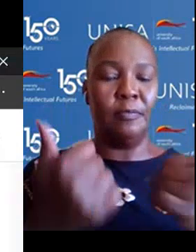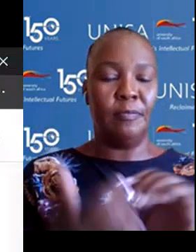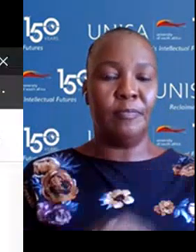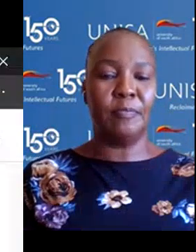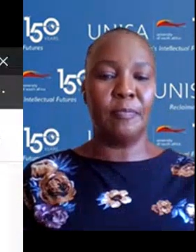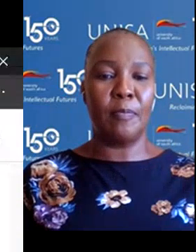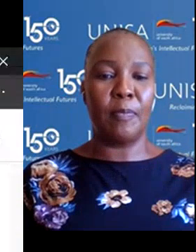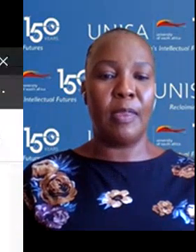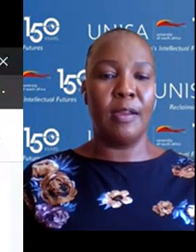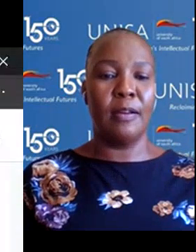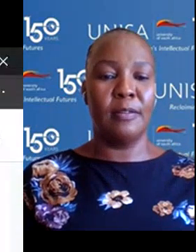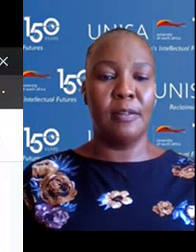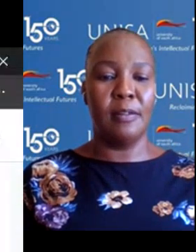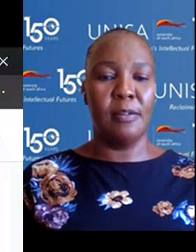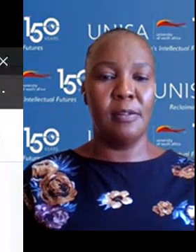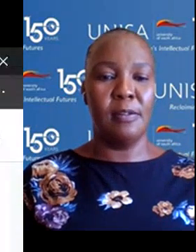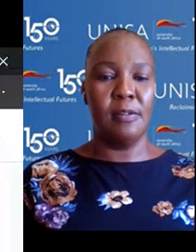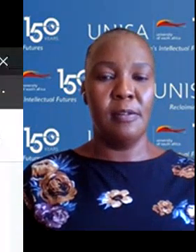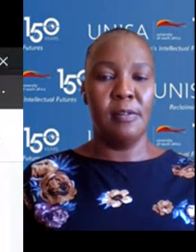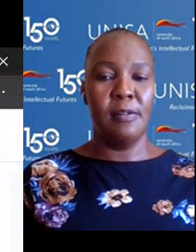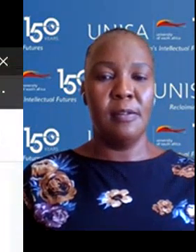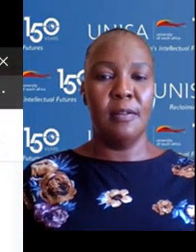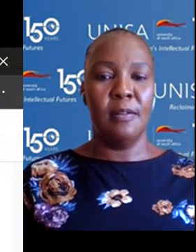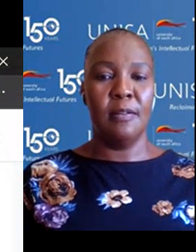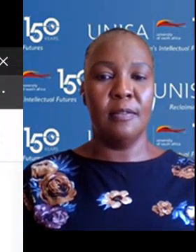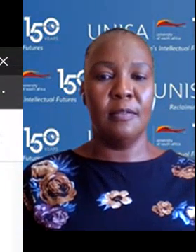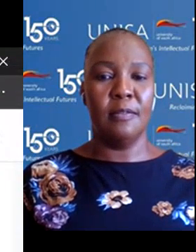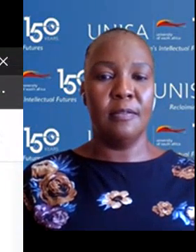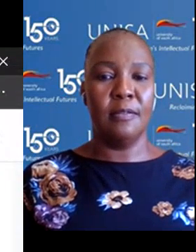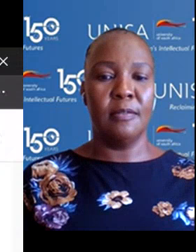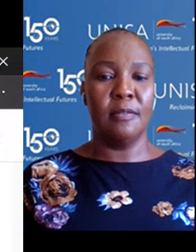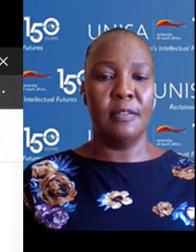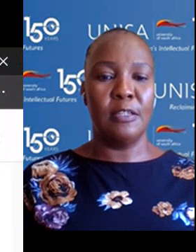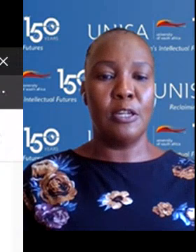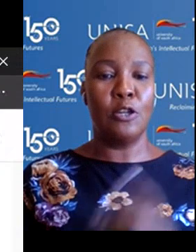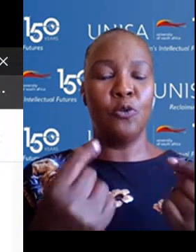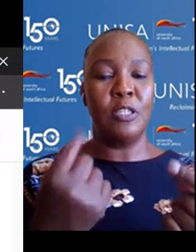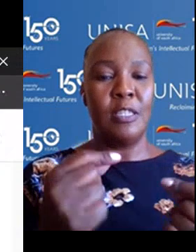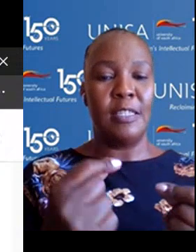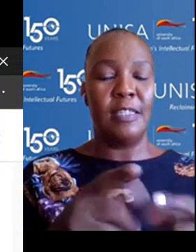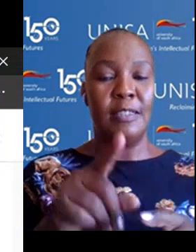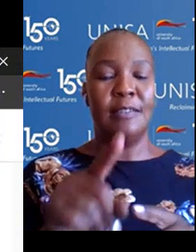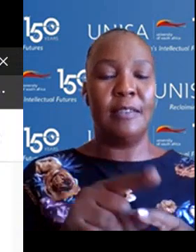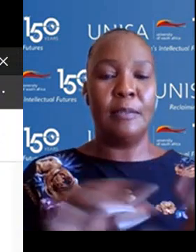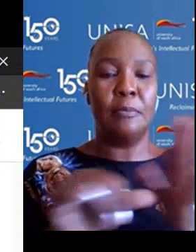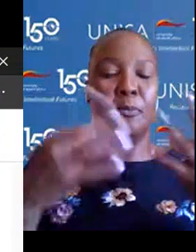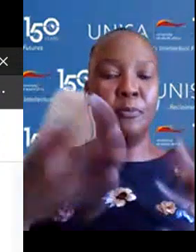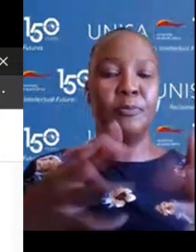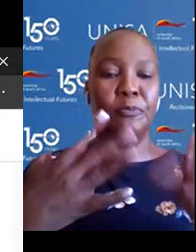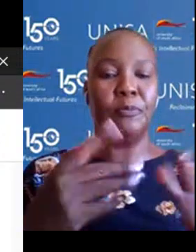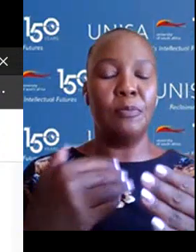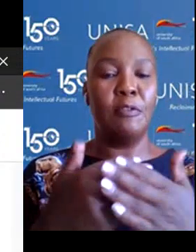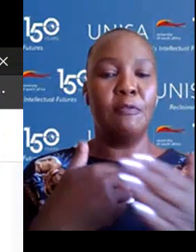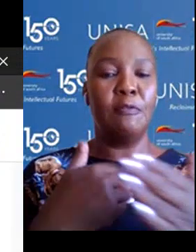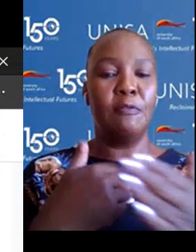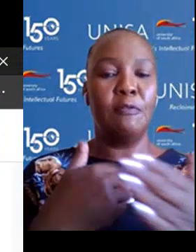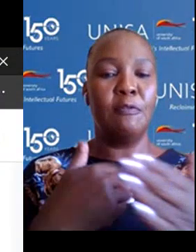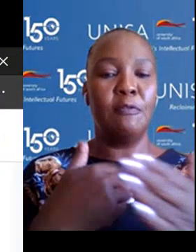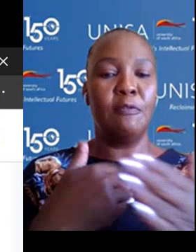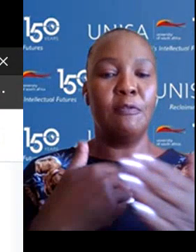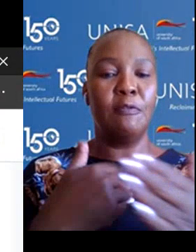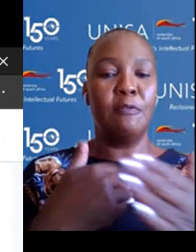right, fantastic. I see quite a few students. But please do these exercises. They're very, very important. Now, before you say, David, you were too